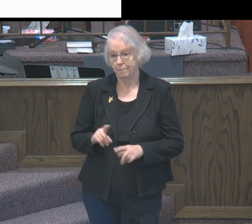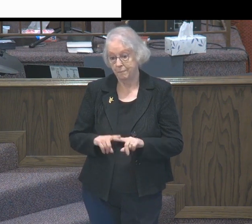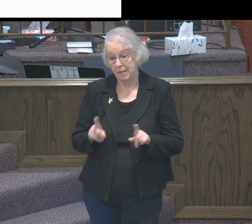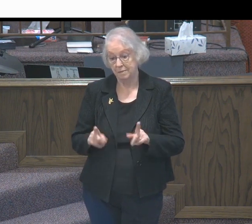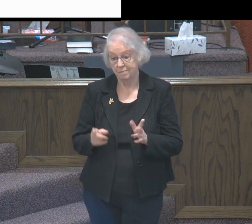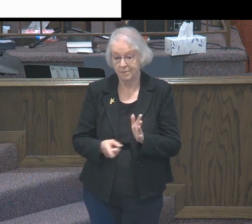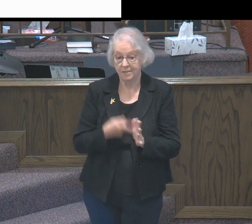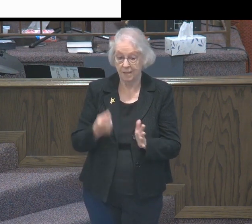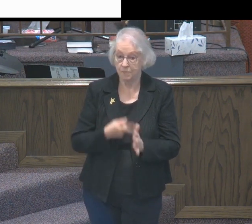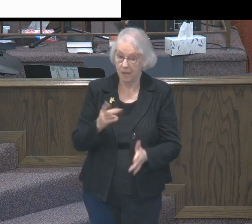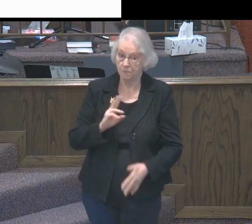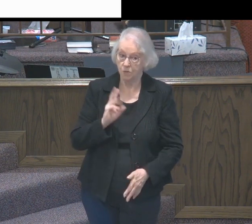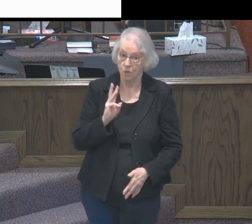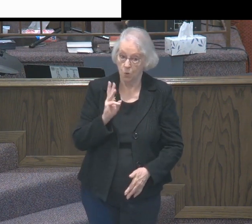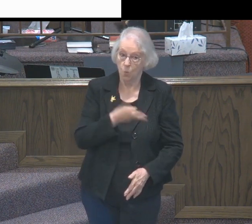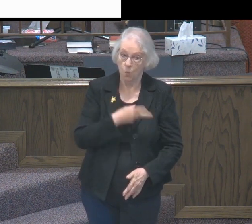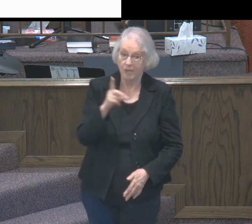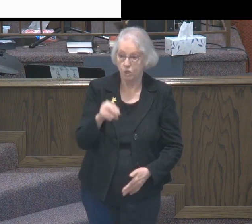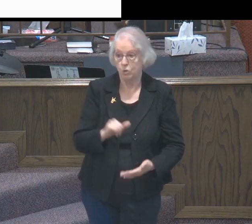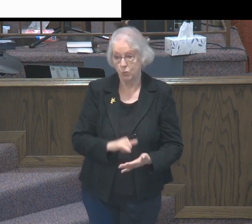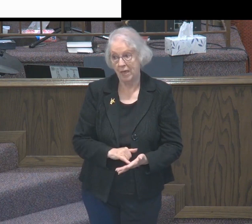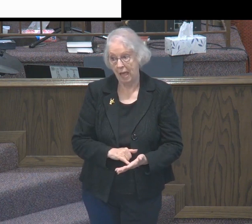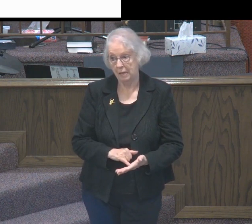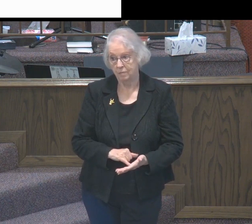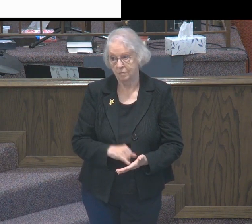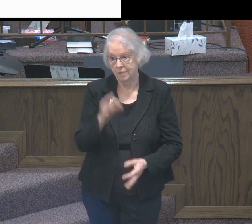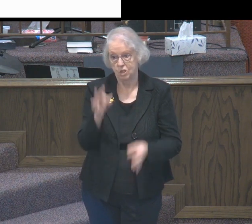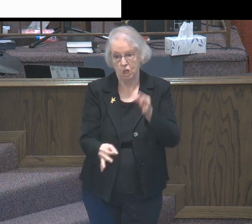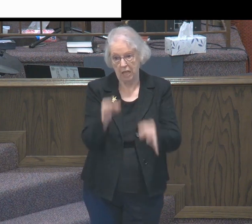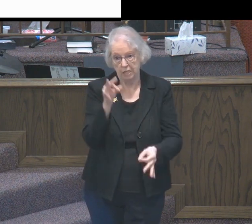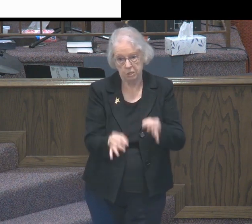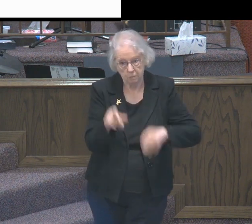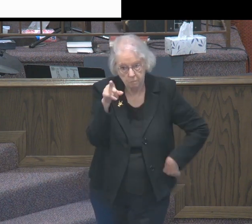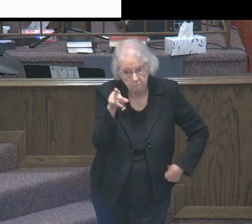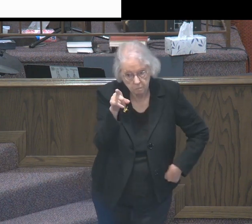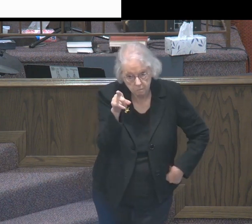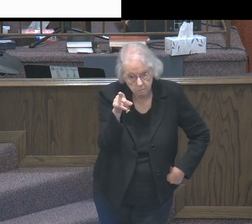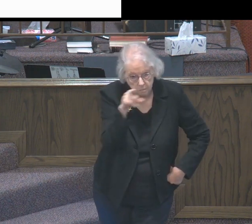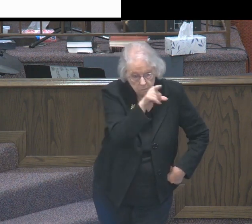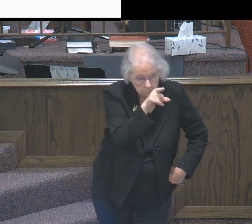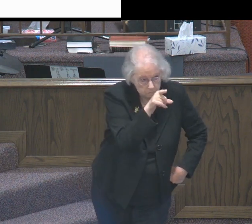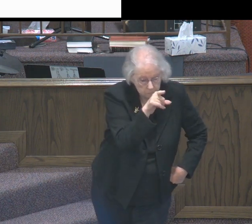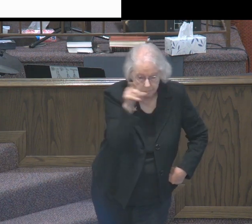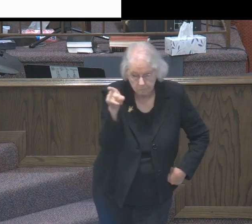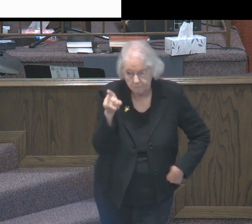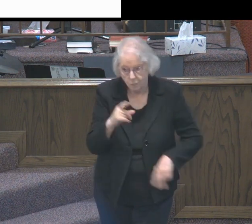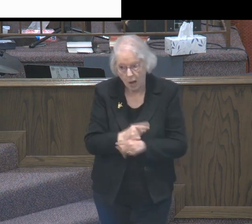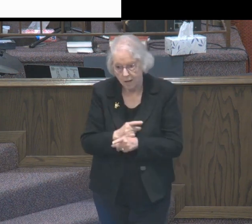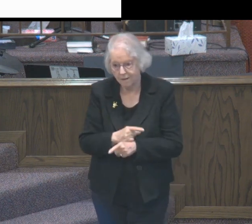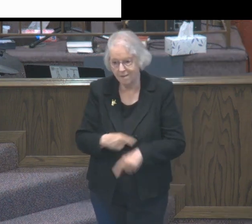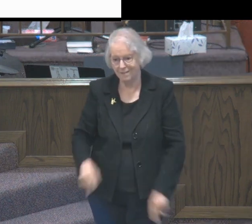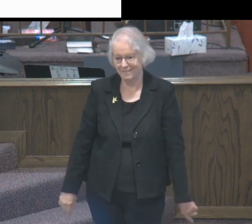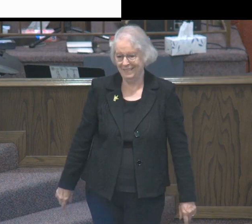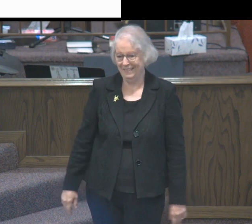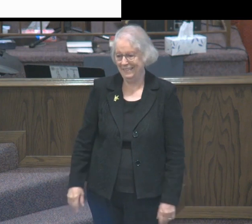And don't say you don't, because we all have the problem of being judgmental in one way or another, at one time or another, in